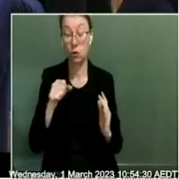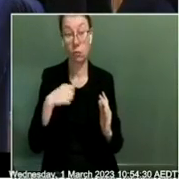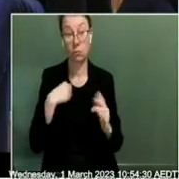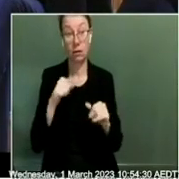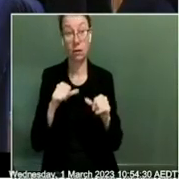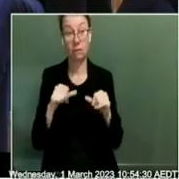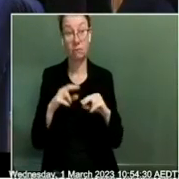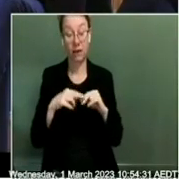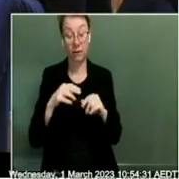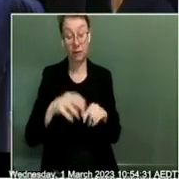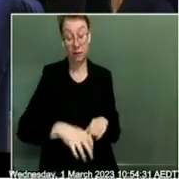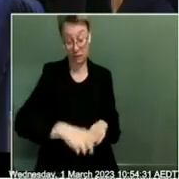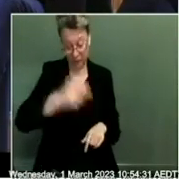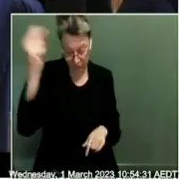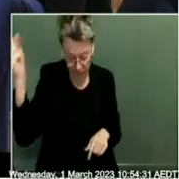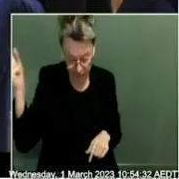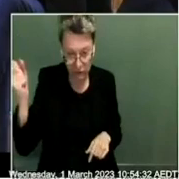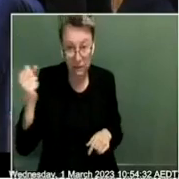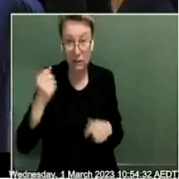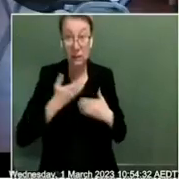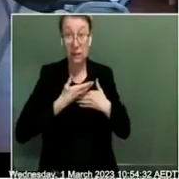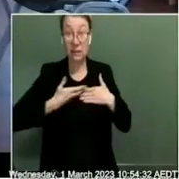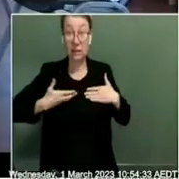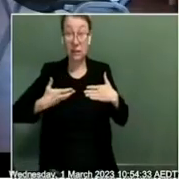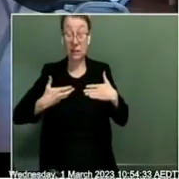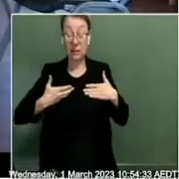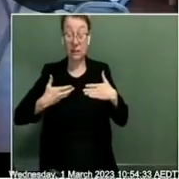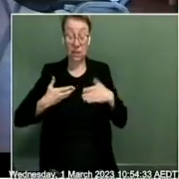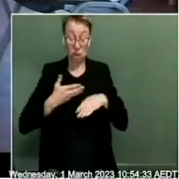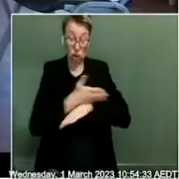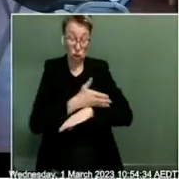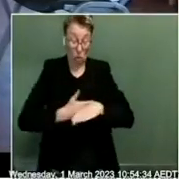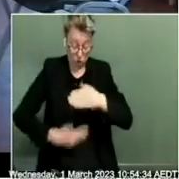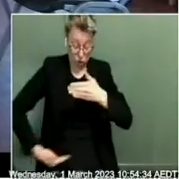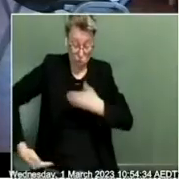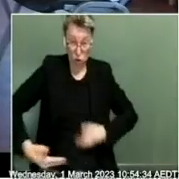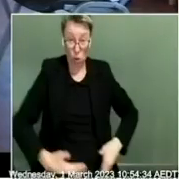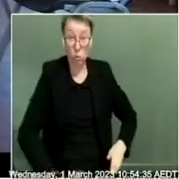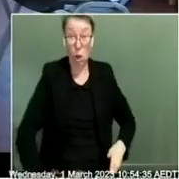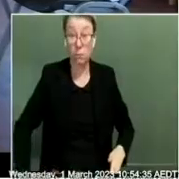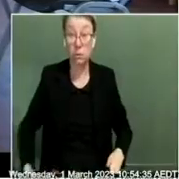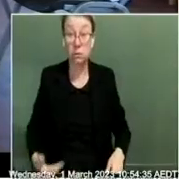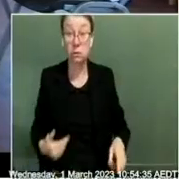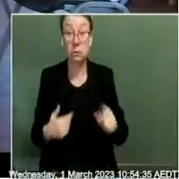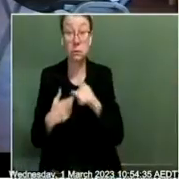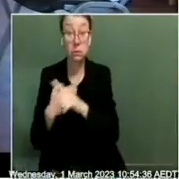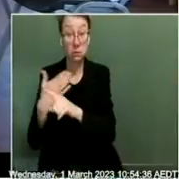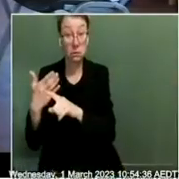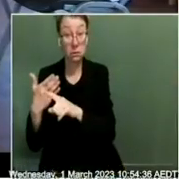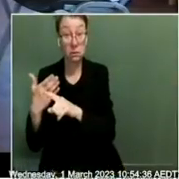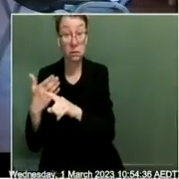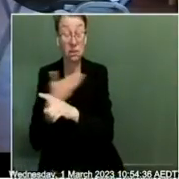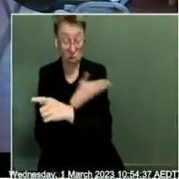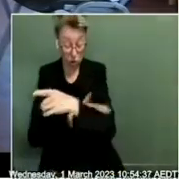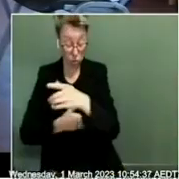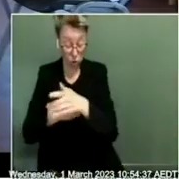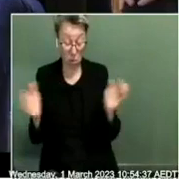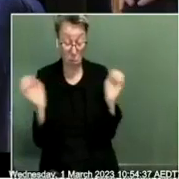chopped up, mutilated before being buried in Pauper's grave. Grave. Yeah. So I just